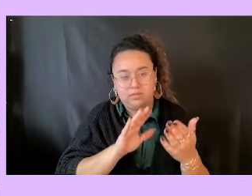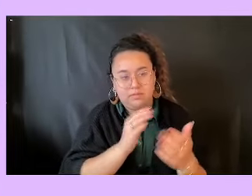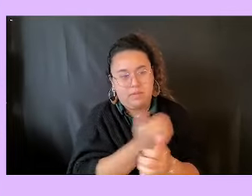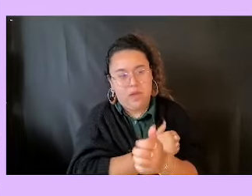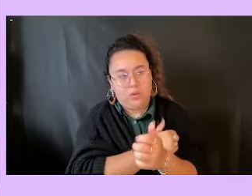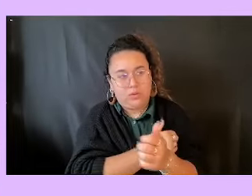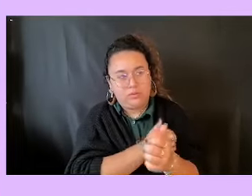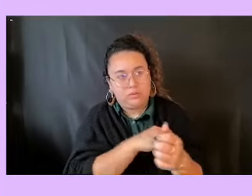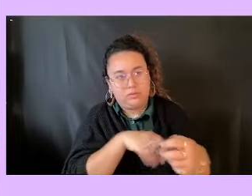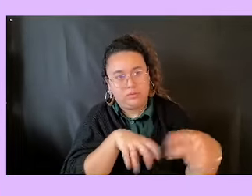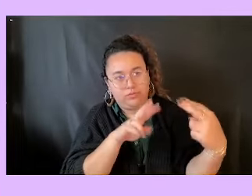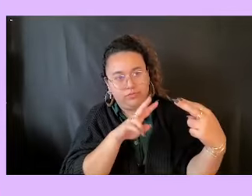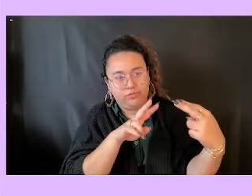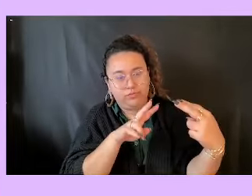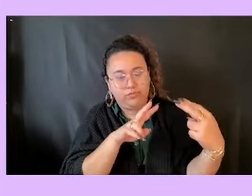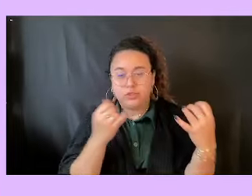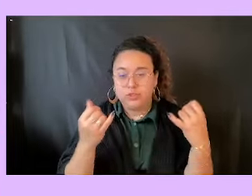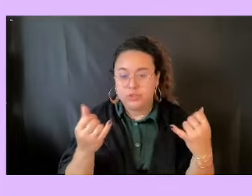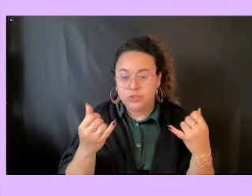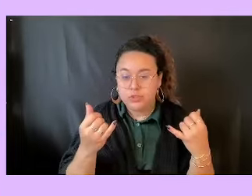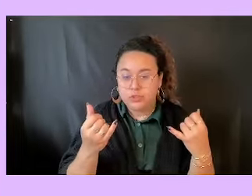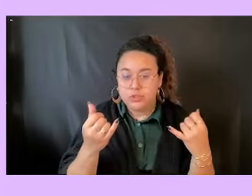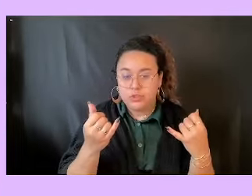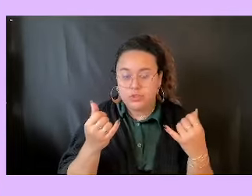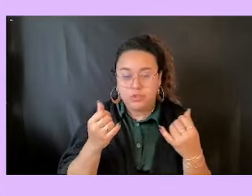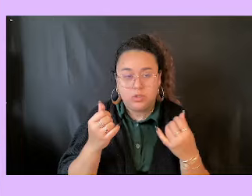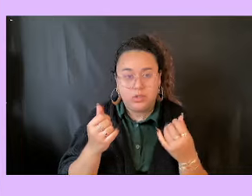Because the current arrangements of encounter